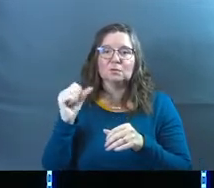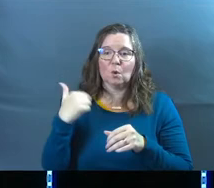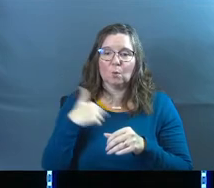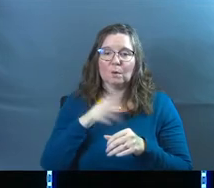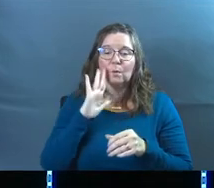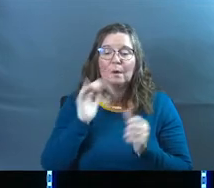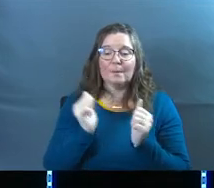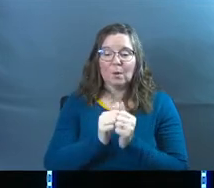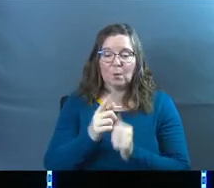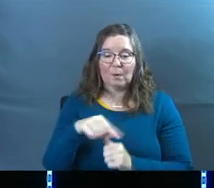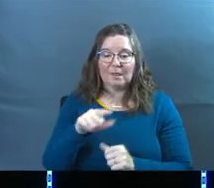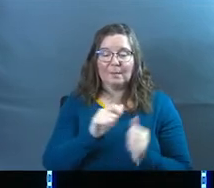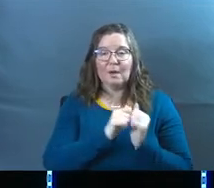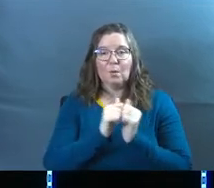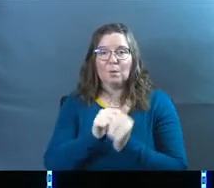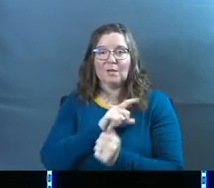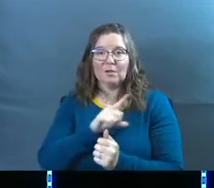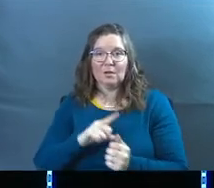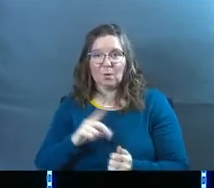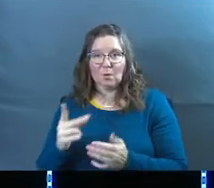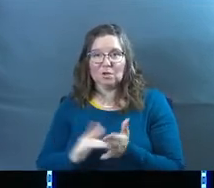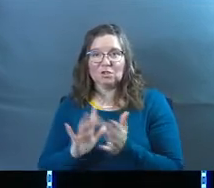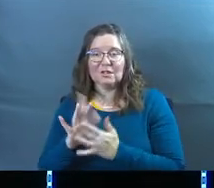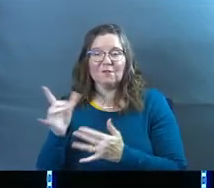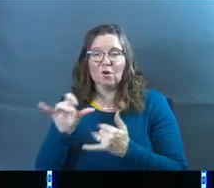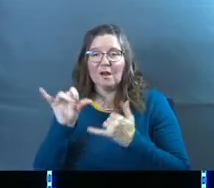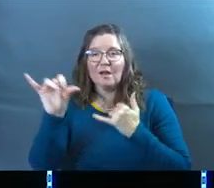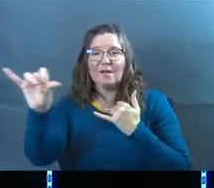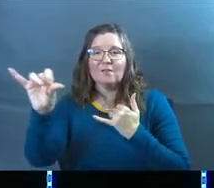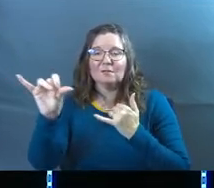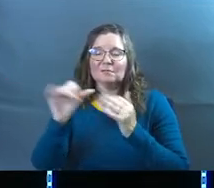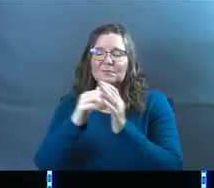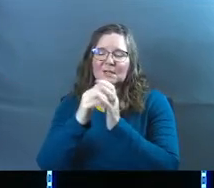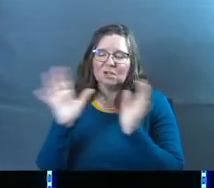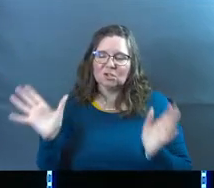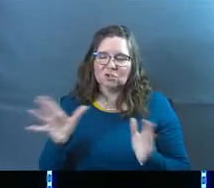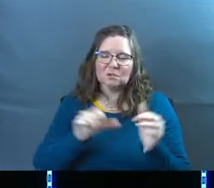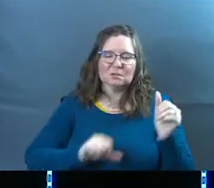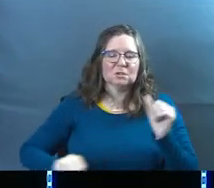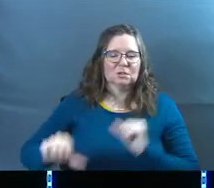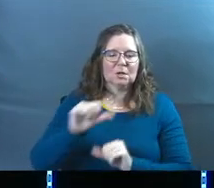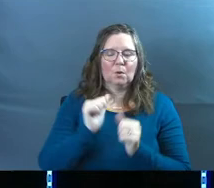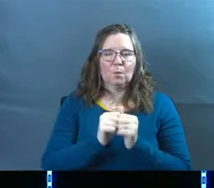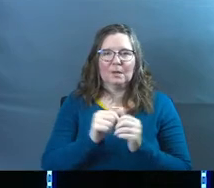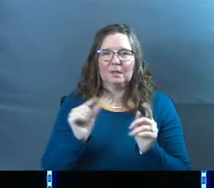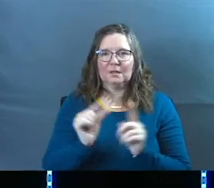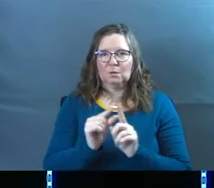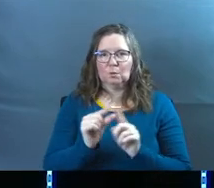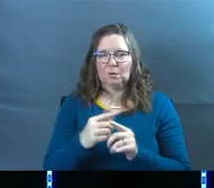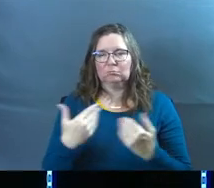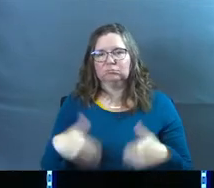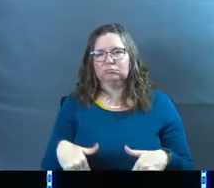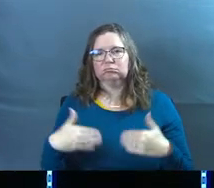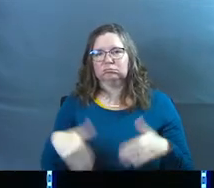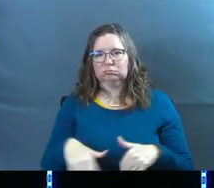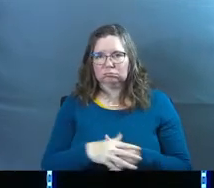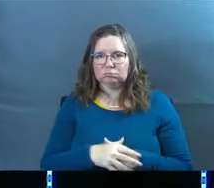we will be with them and with the Lord Jesus forever and encourage one another with these words.